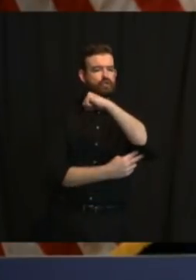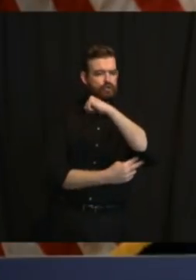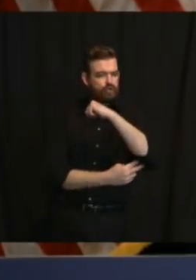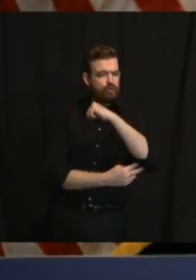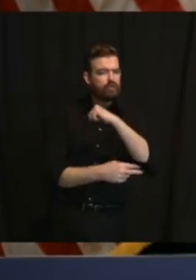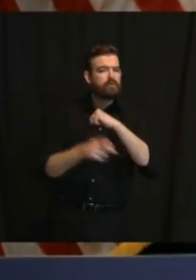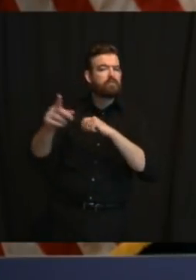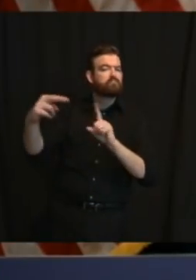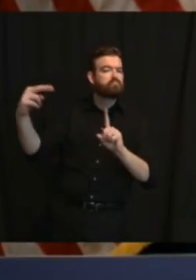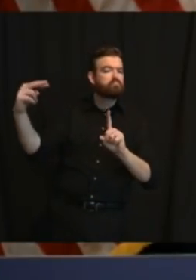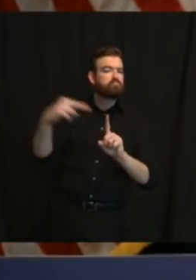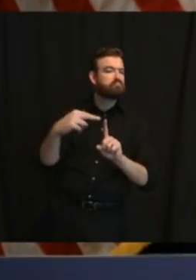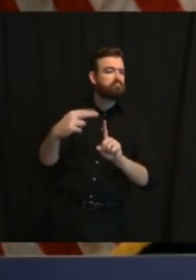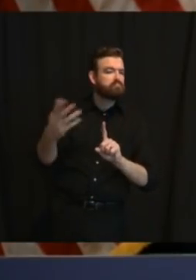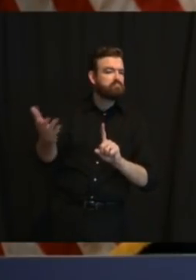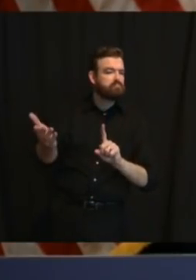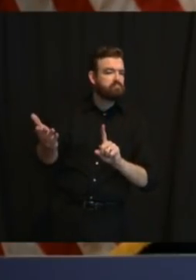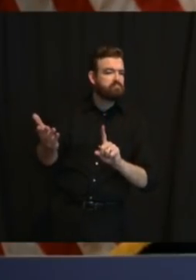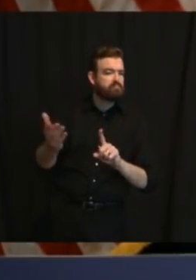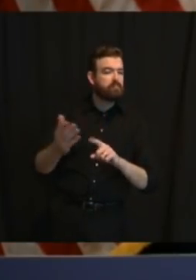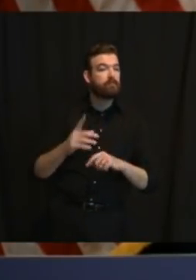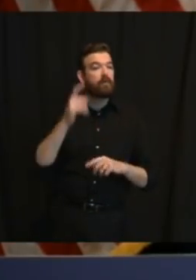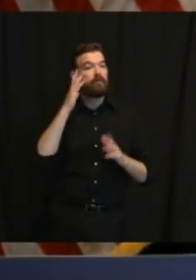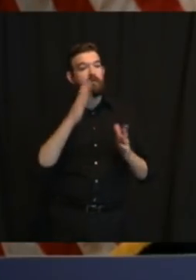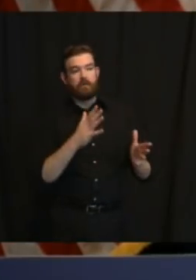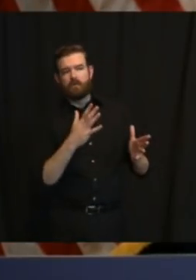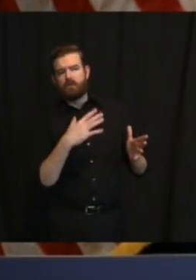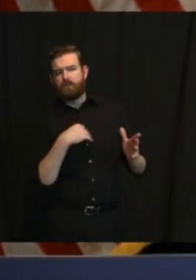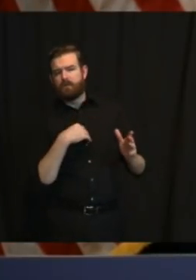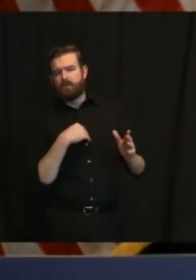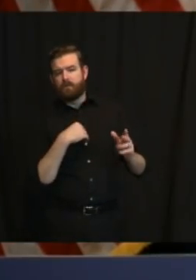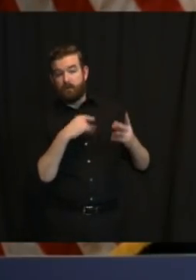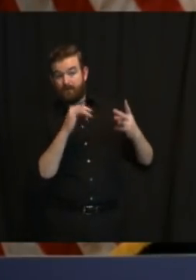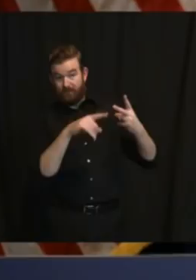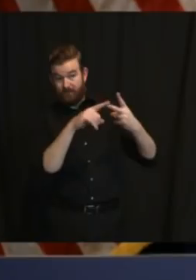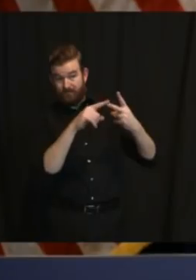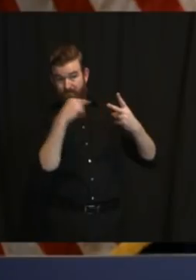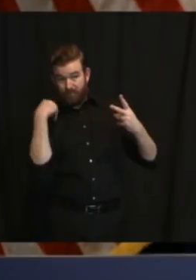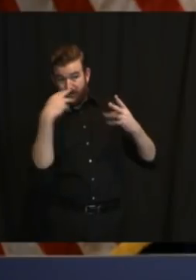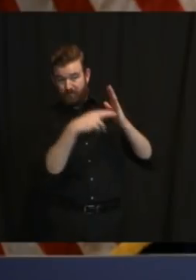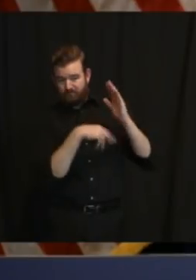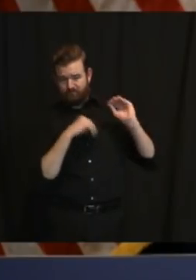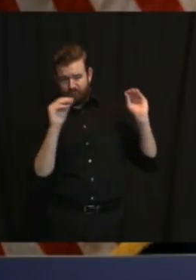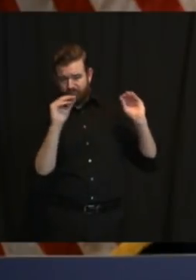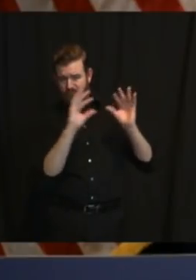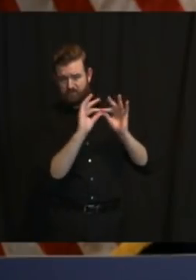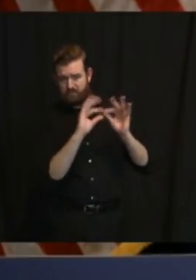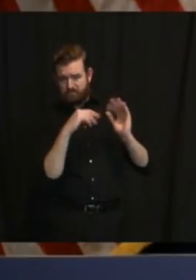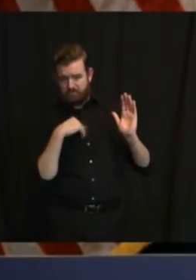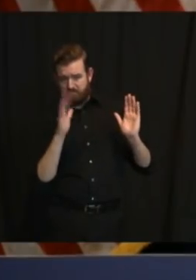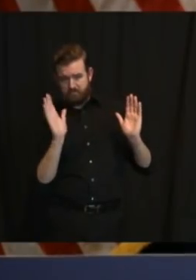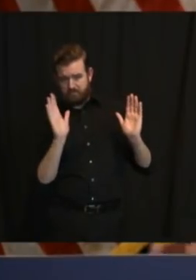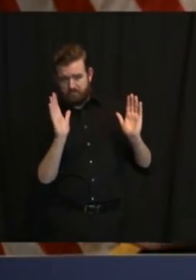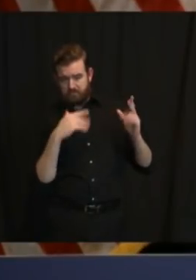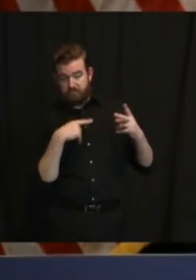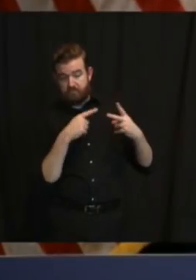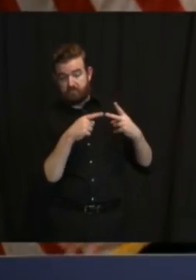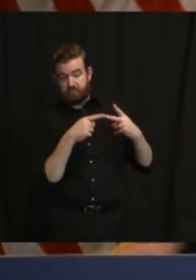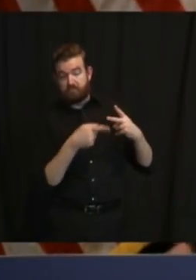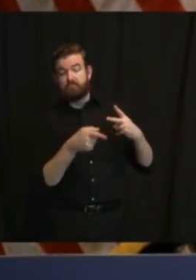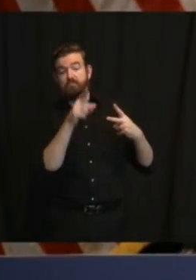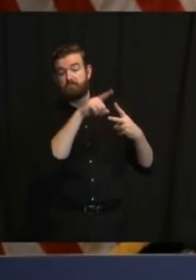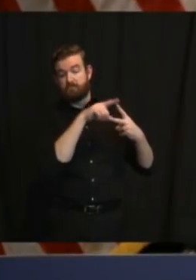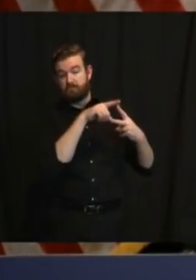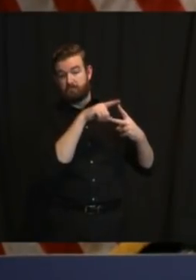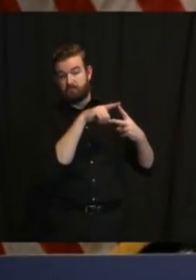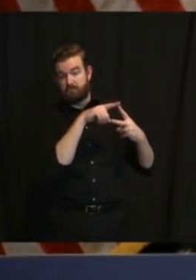of all, I've got no comment on the second. That's a decision for the Attorney General. I've got no insight on that at all. On the first one, I think it's fair to say, and Matt will correct our